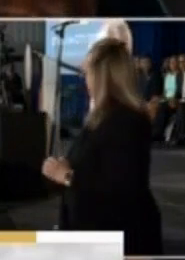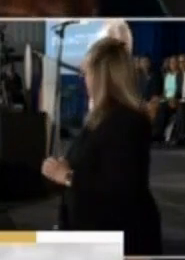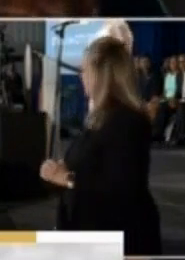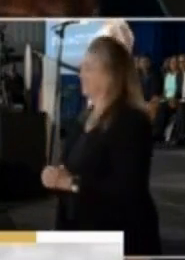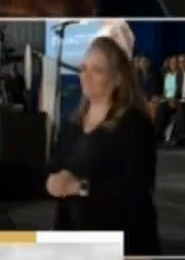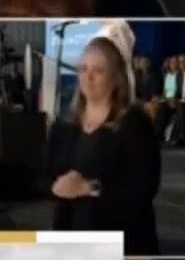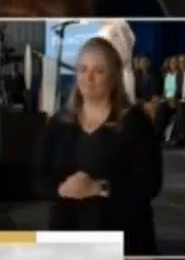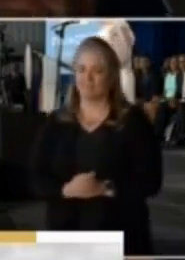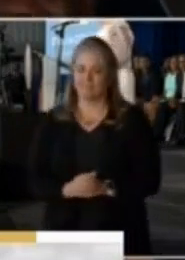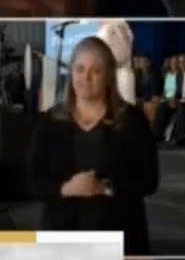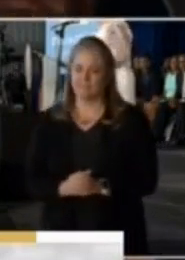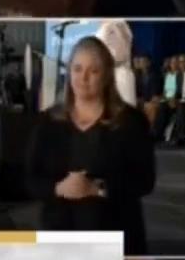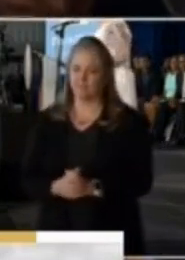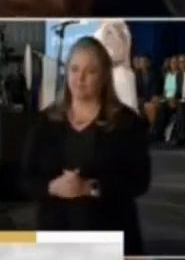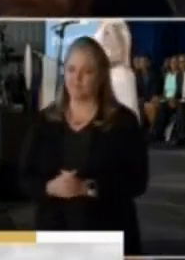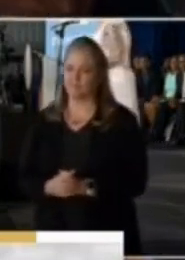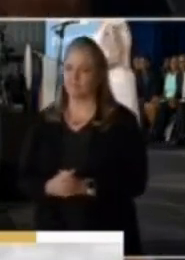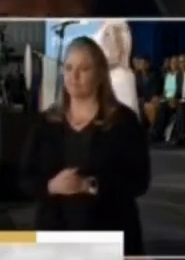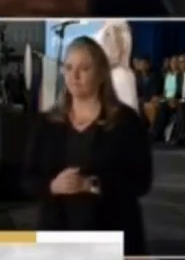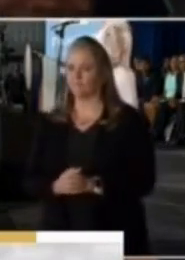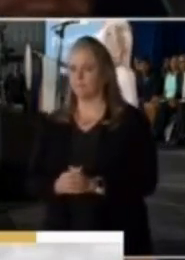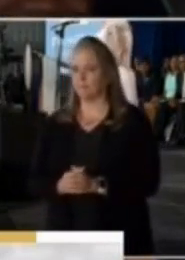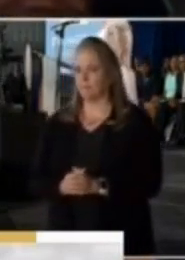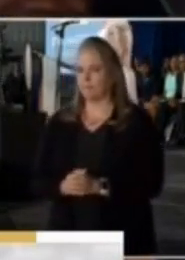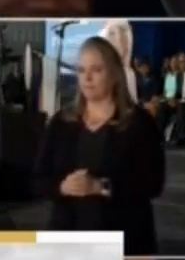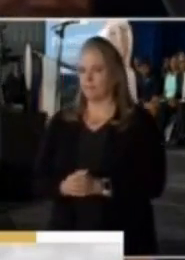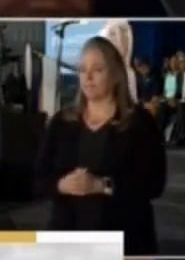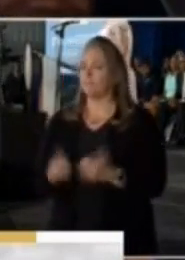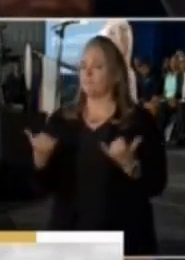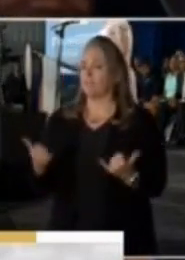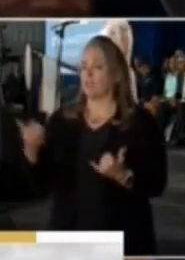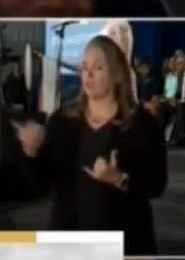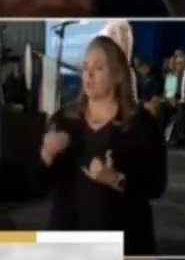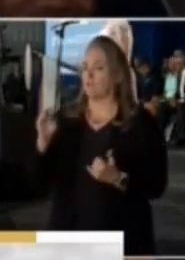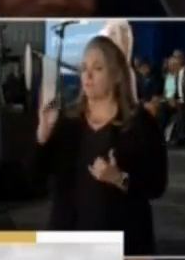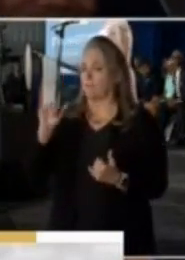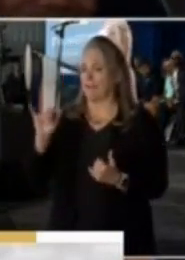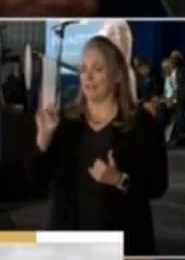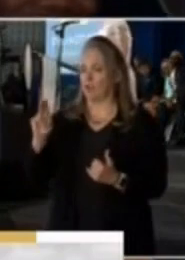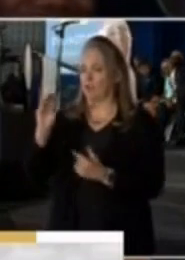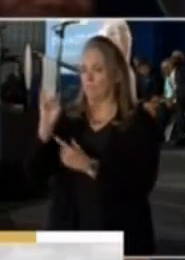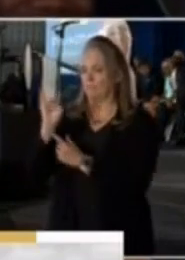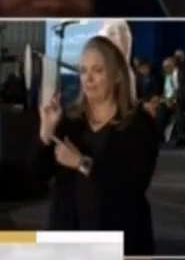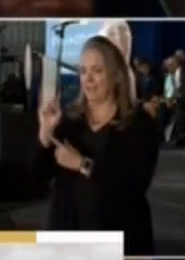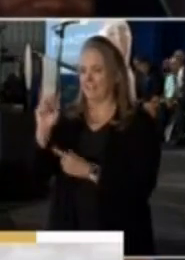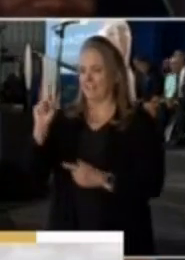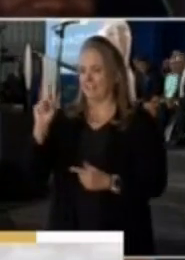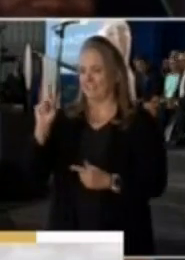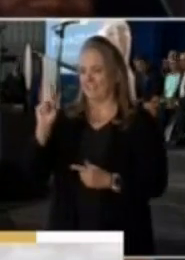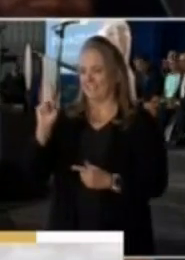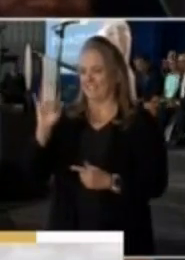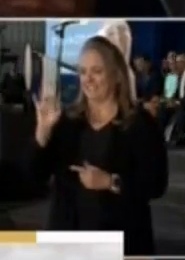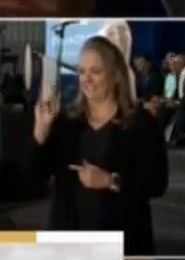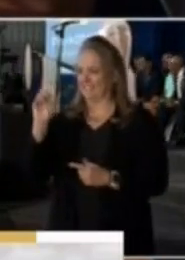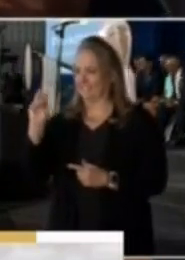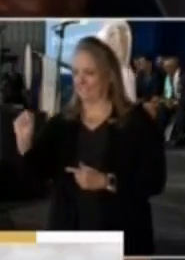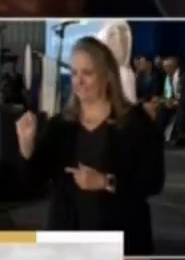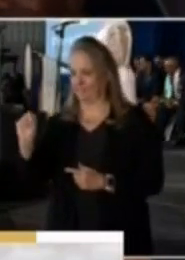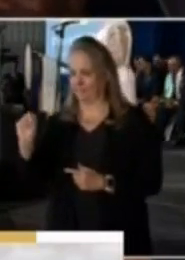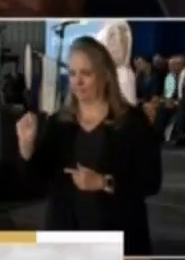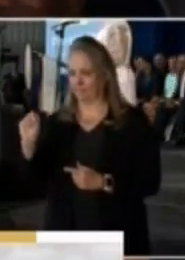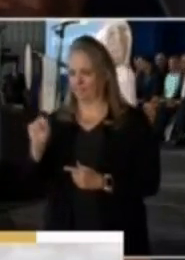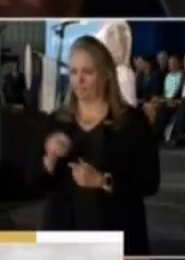Now, I'm going to invite Major Mike Dickinson, Divisional Commander for the Salvation